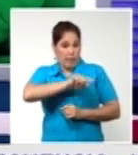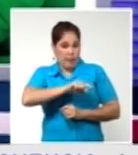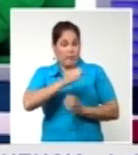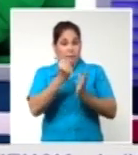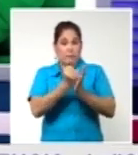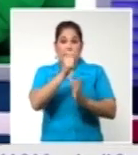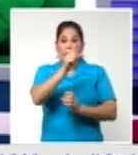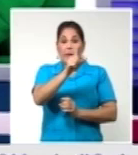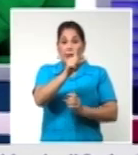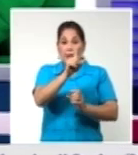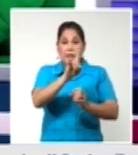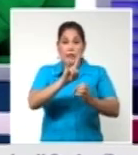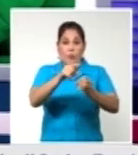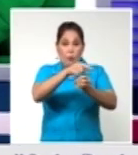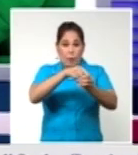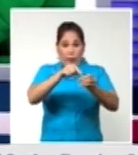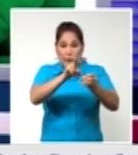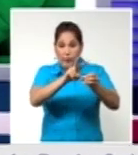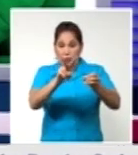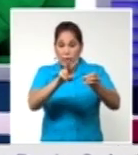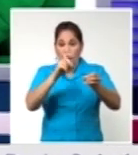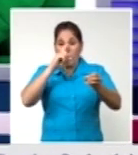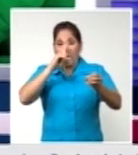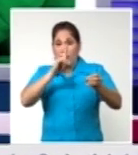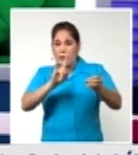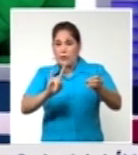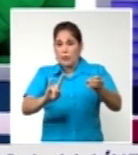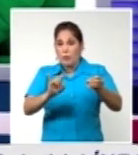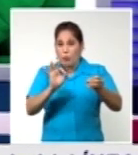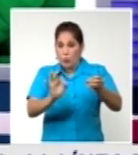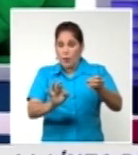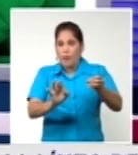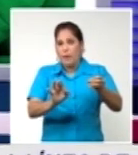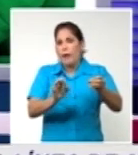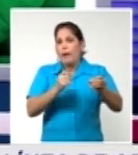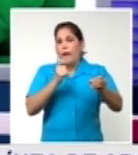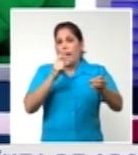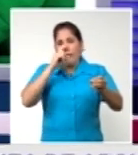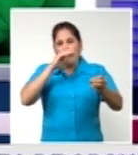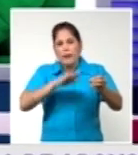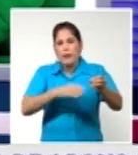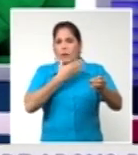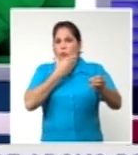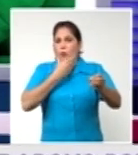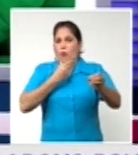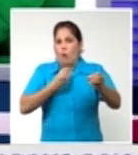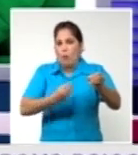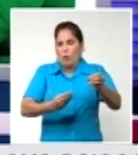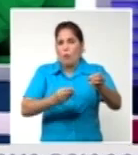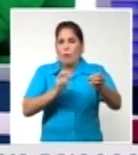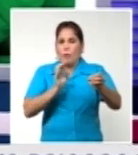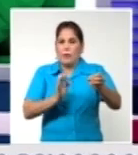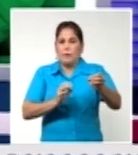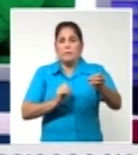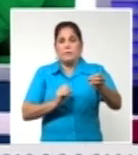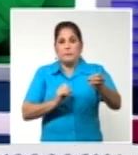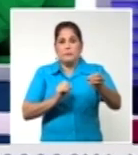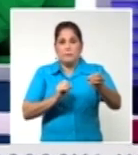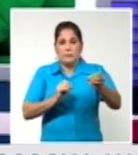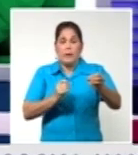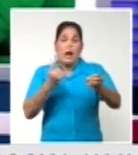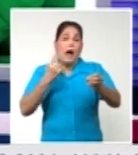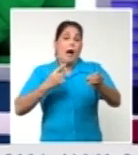testing. Overall, 61.1% of all positive cases on the island since the pandemic